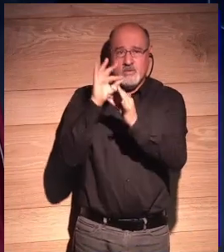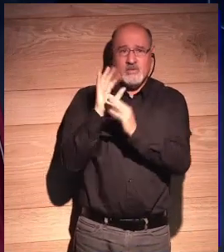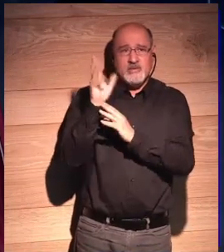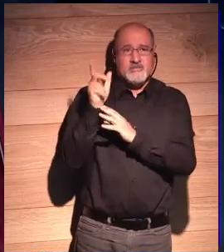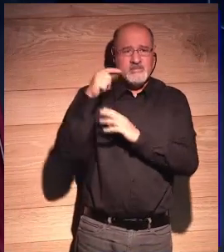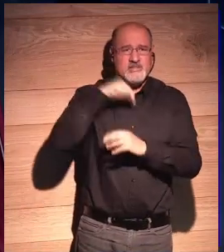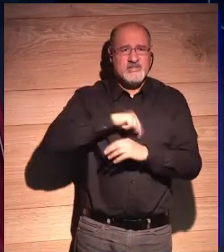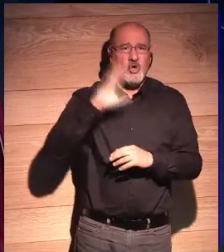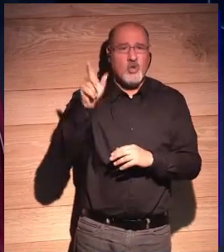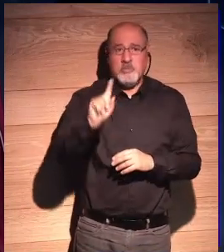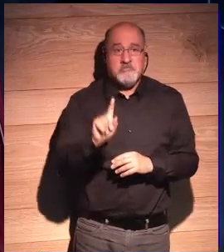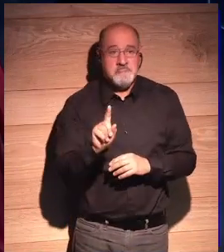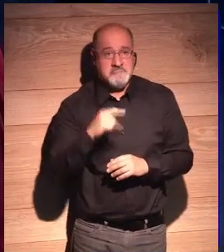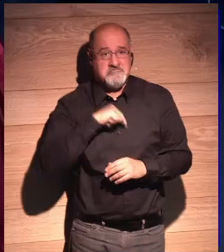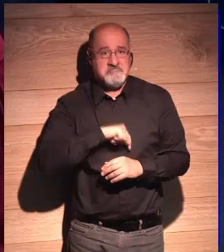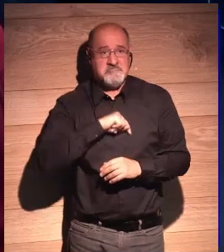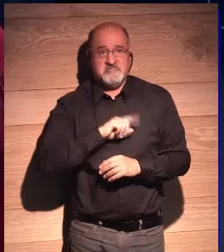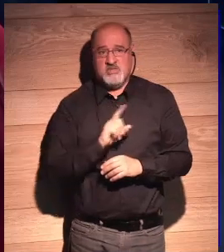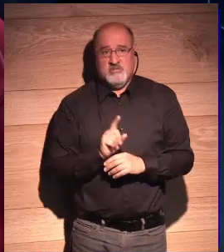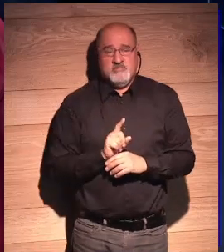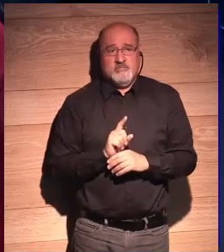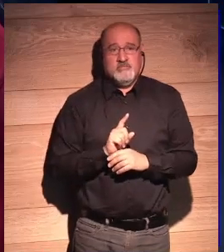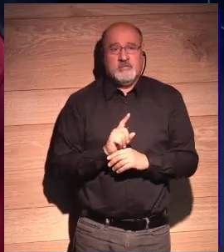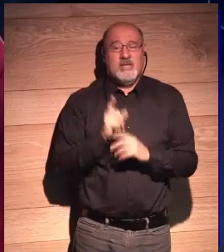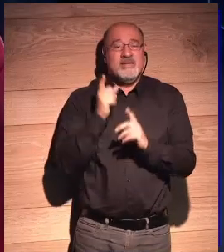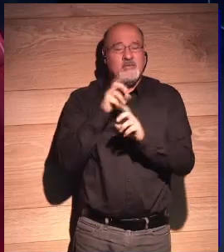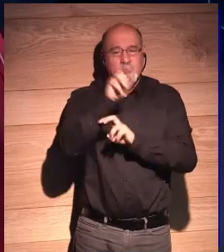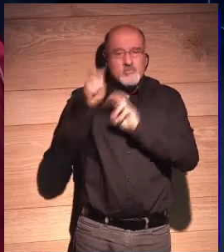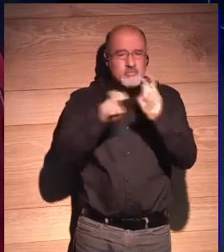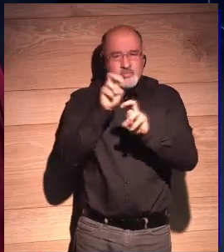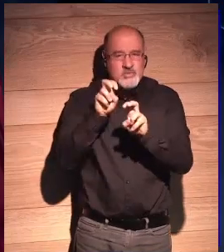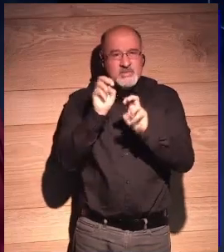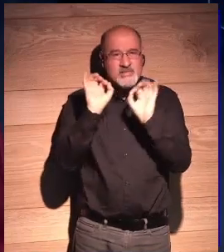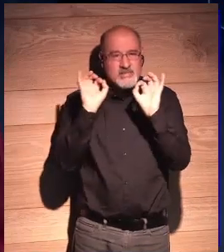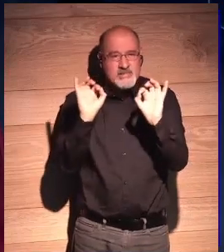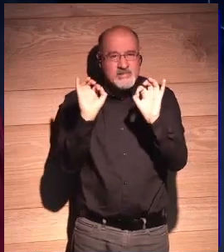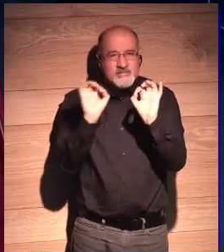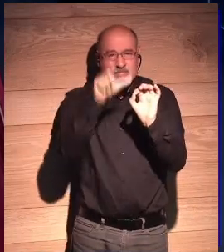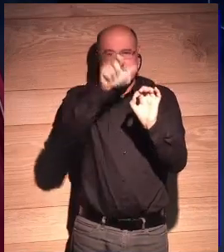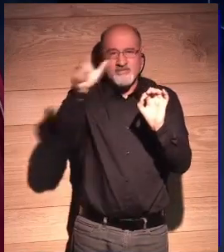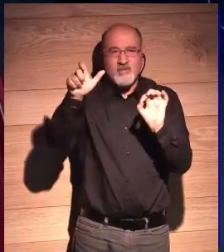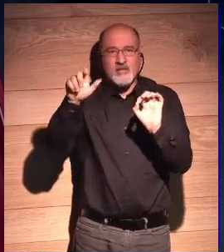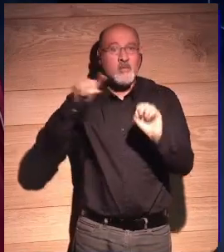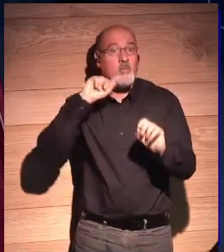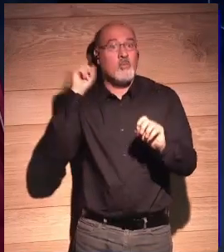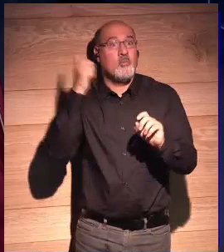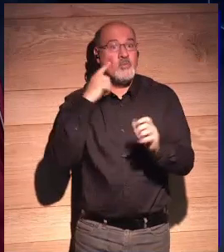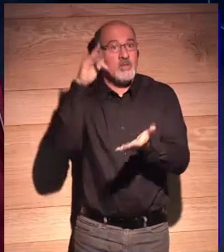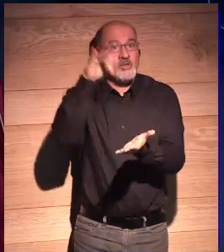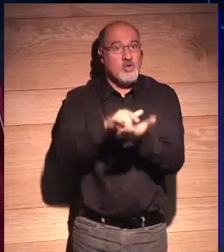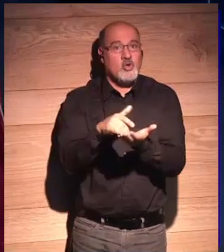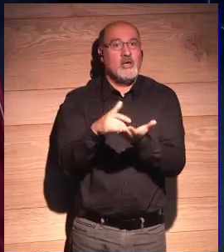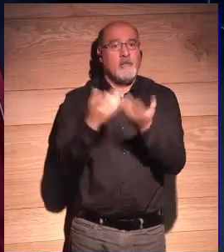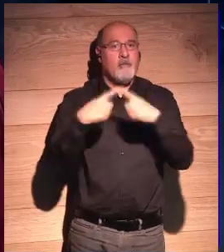in the world that would recognize it and go, he based it on this rare album that only I have. And they would write to me and we'd